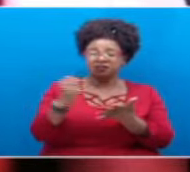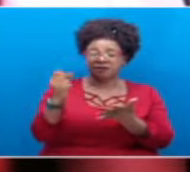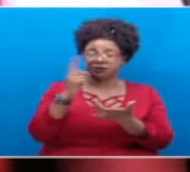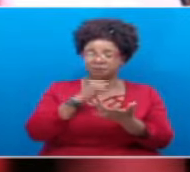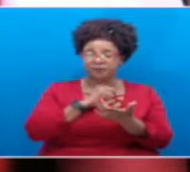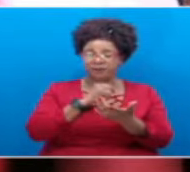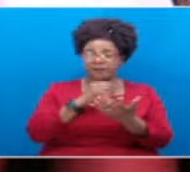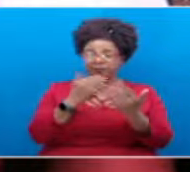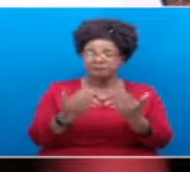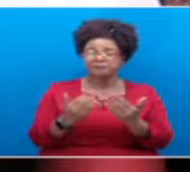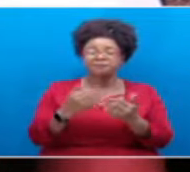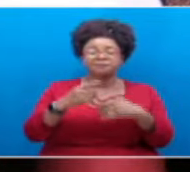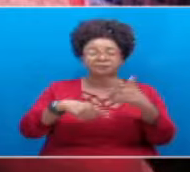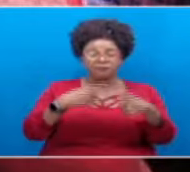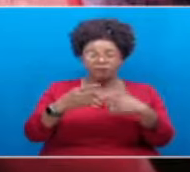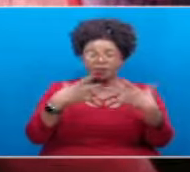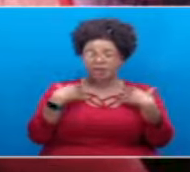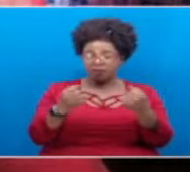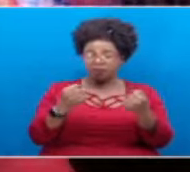now recuperating at home.